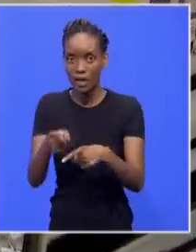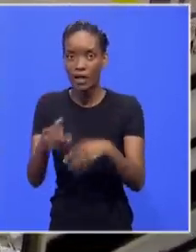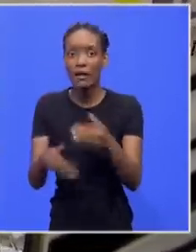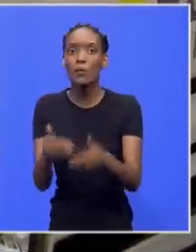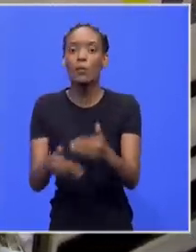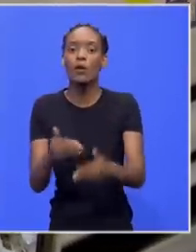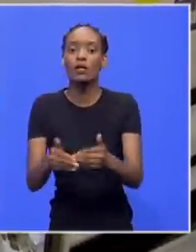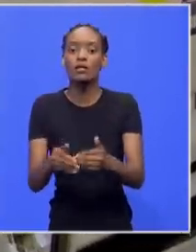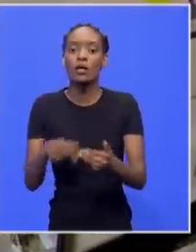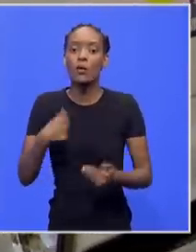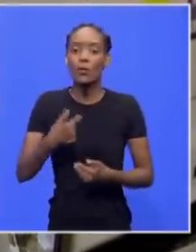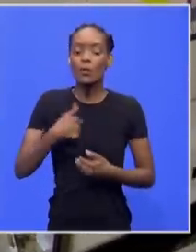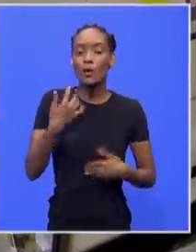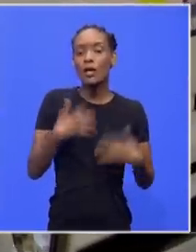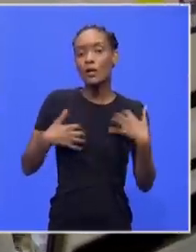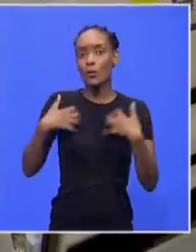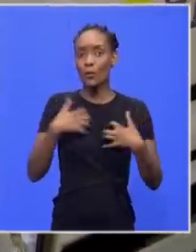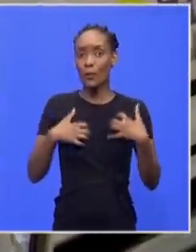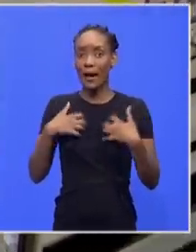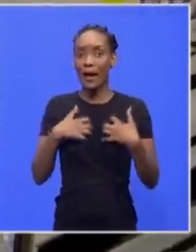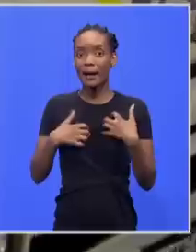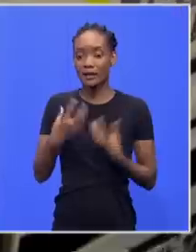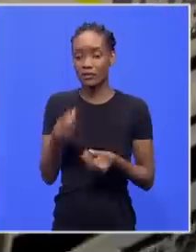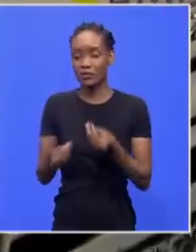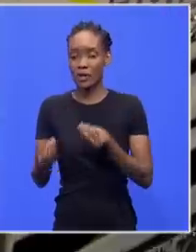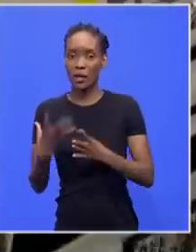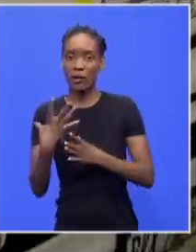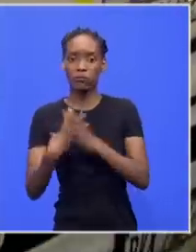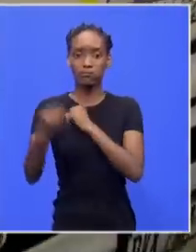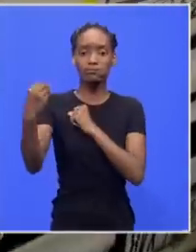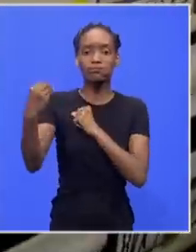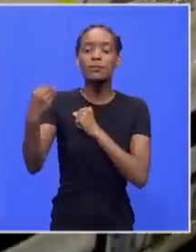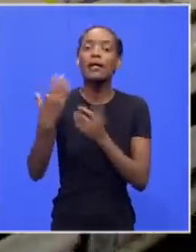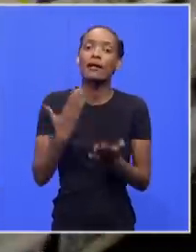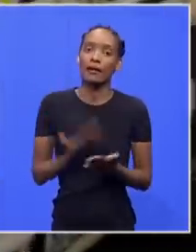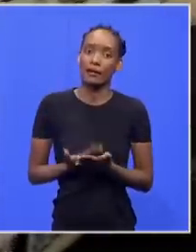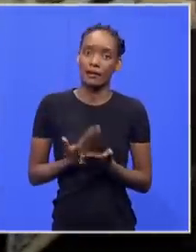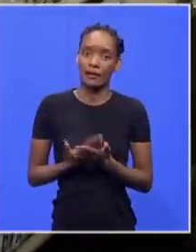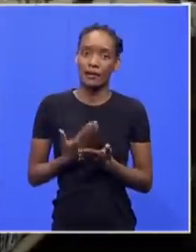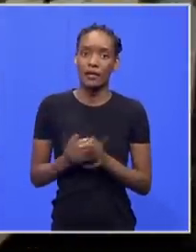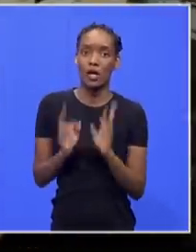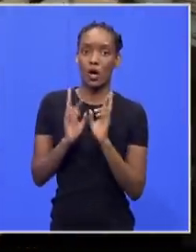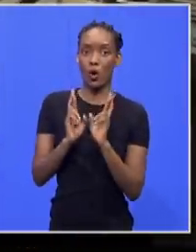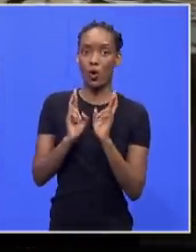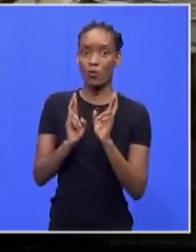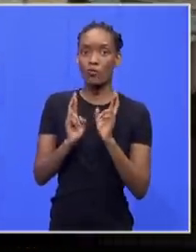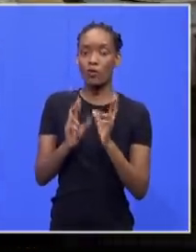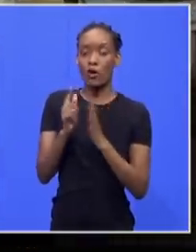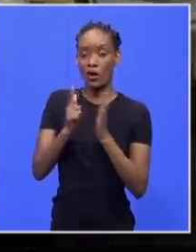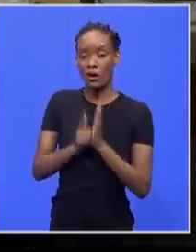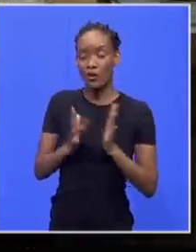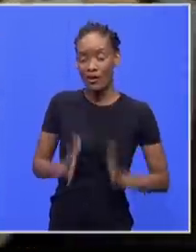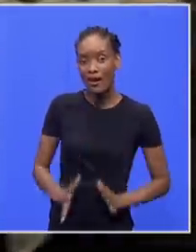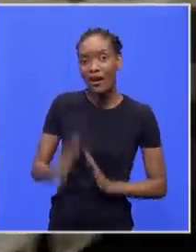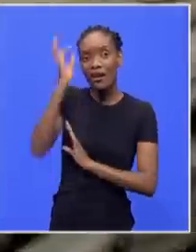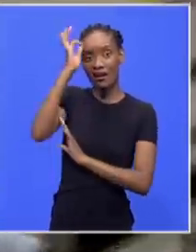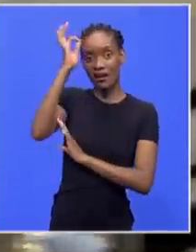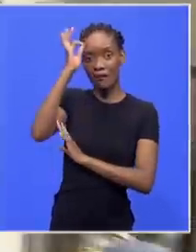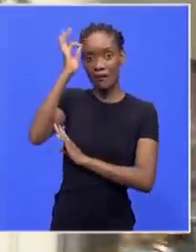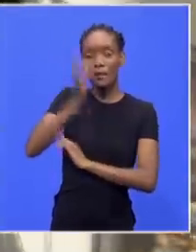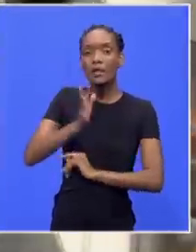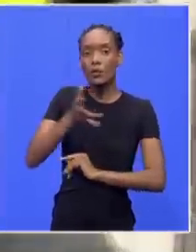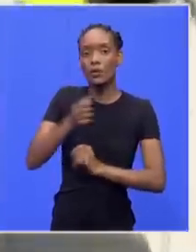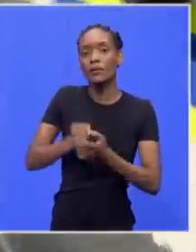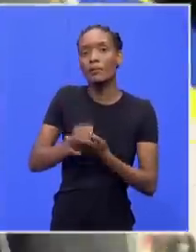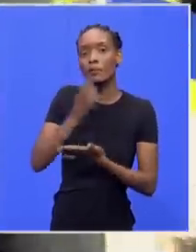that these children are just going to disappear. So hopefully the state attorney and these social workers have a proper process in place. And that is the concern. I've spoken